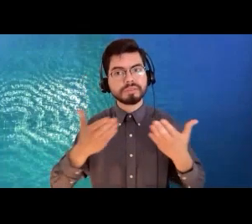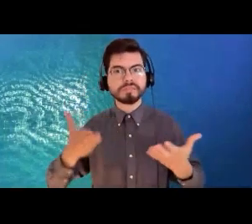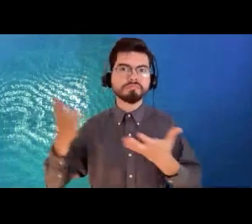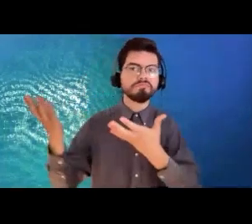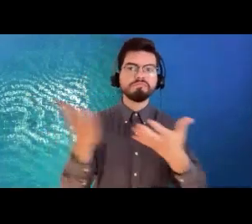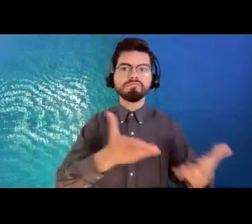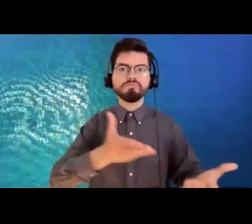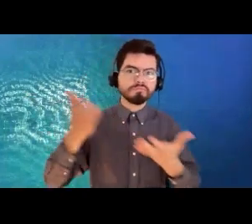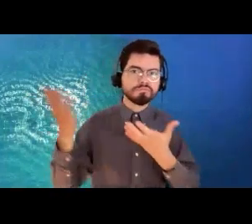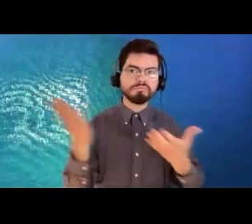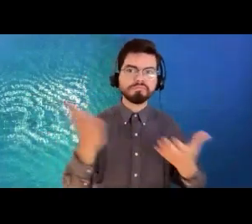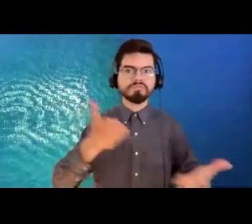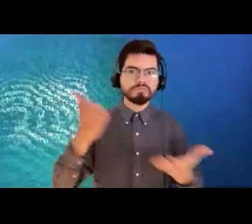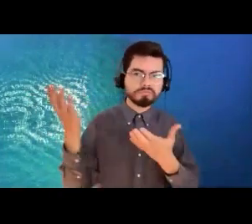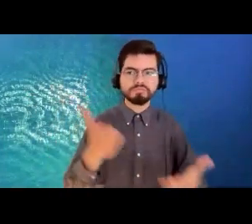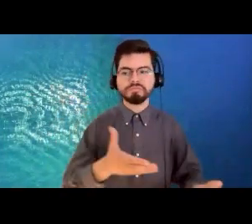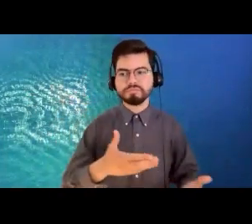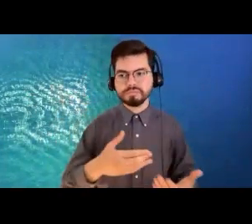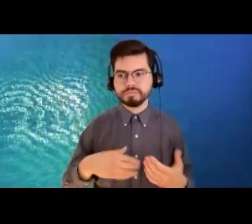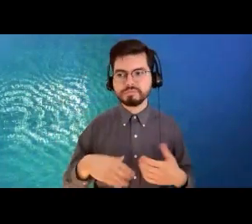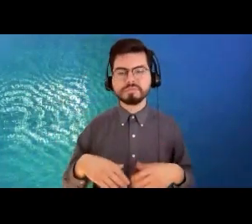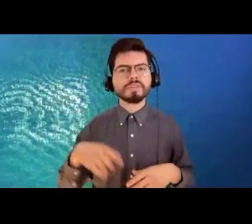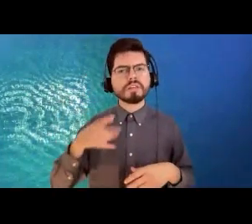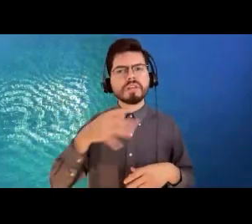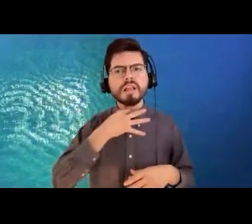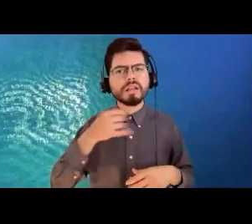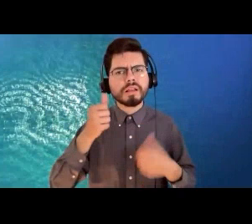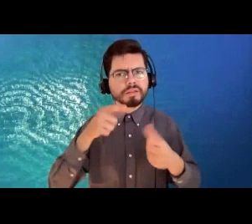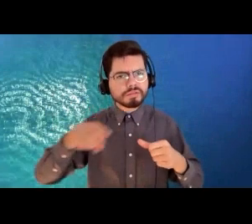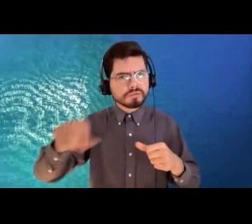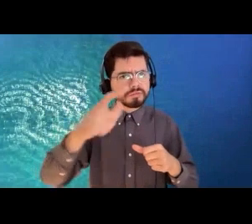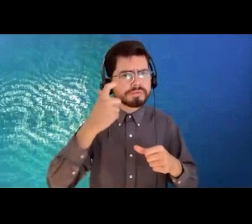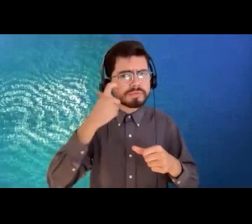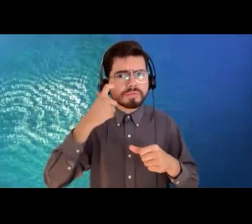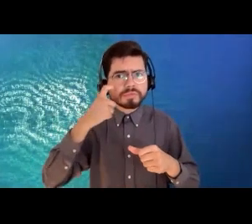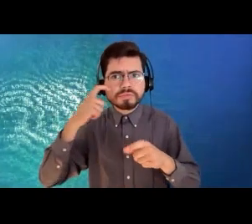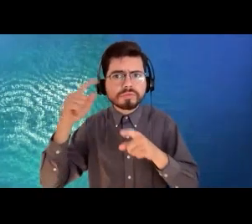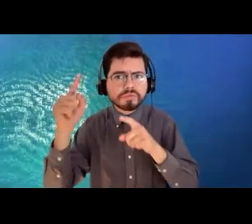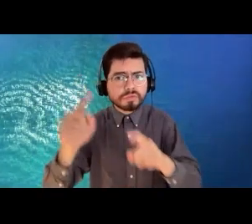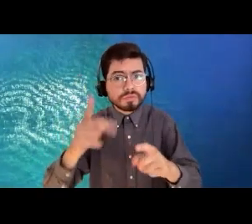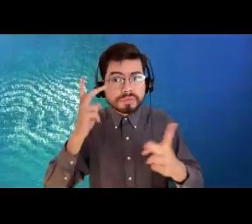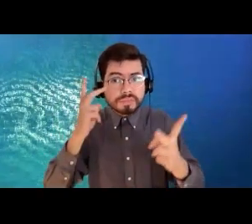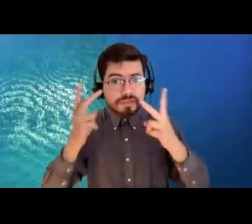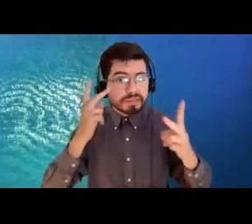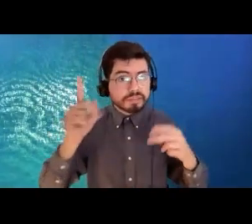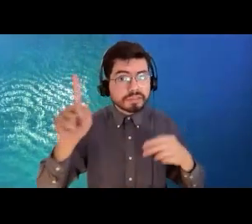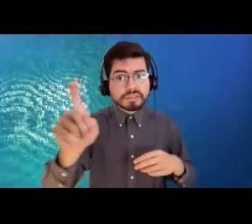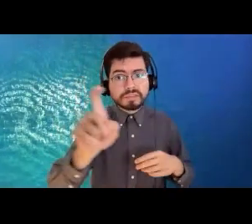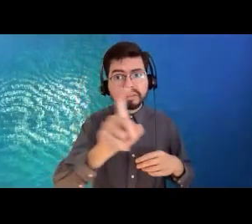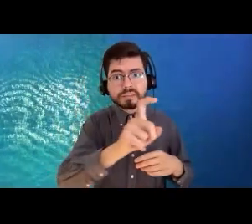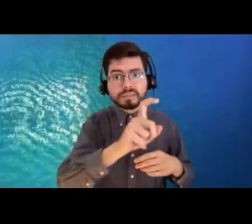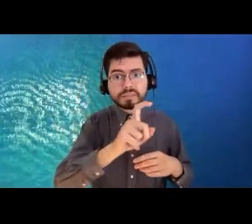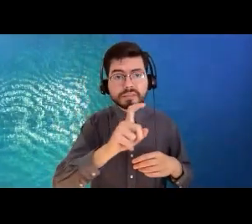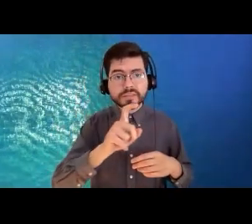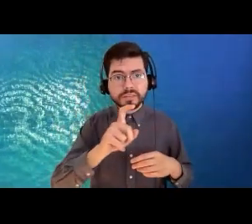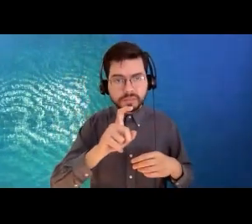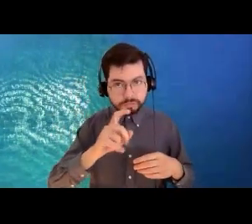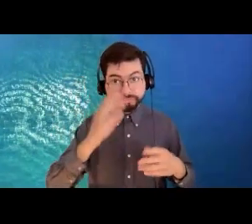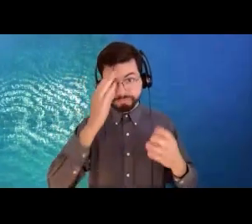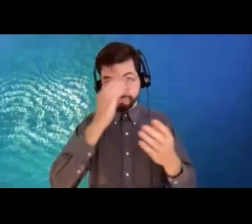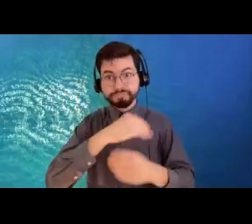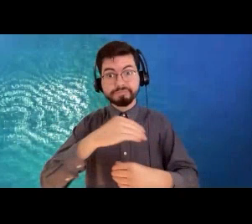segments. Has anybody been by there lately? Okay. Well, you probably realize we've got to get